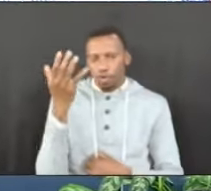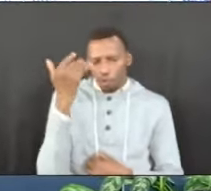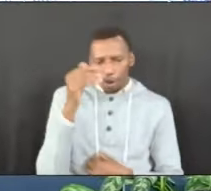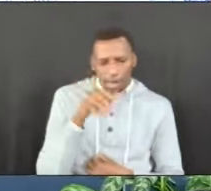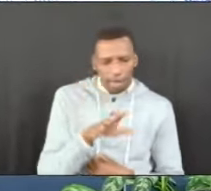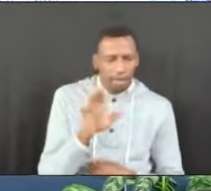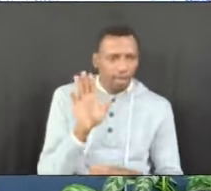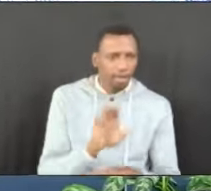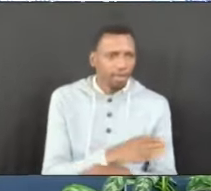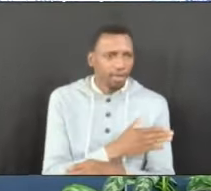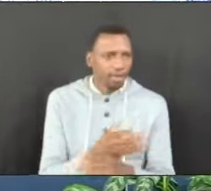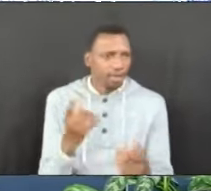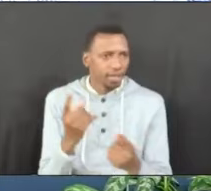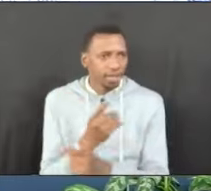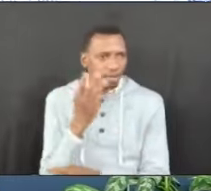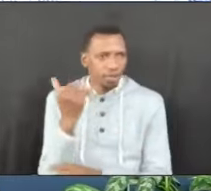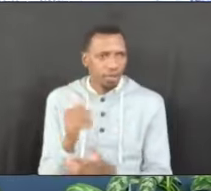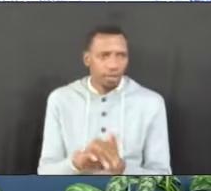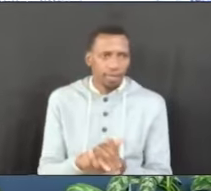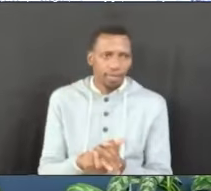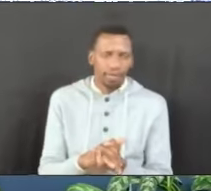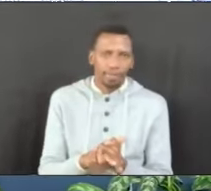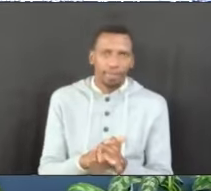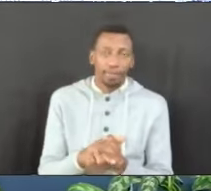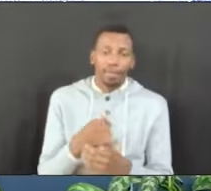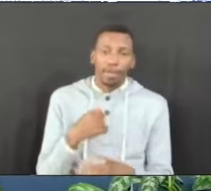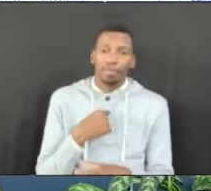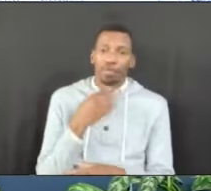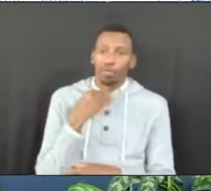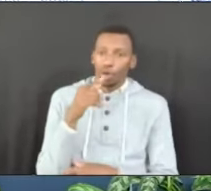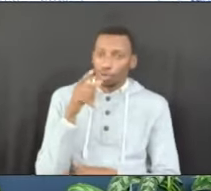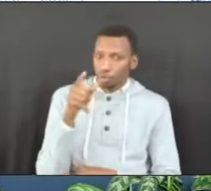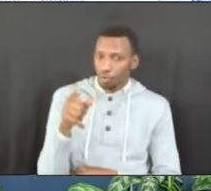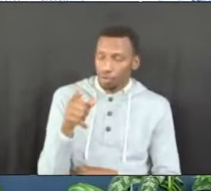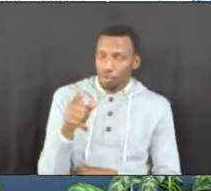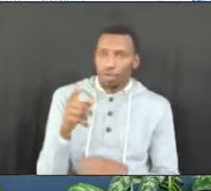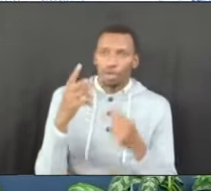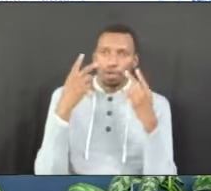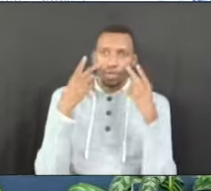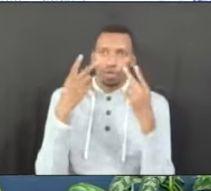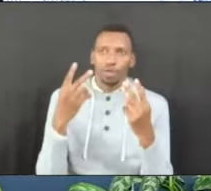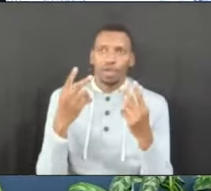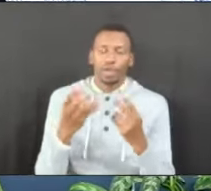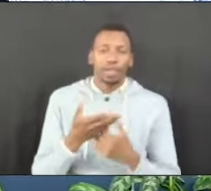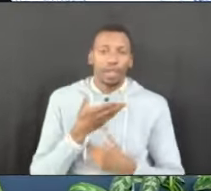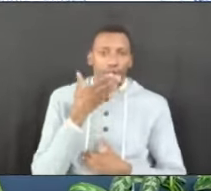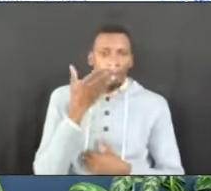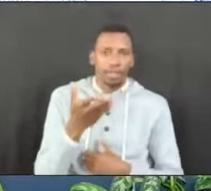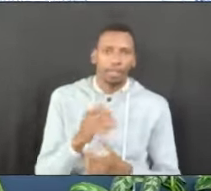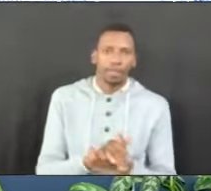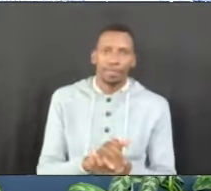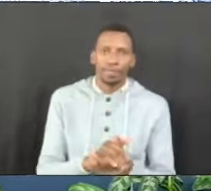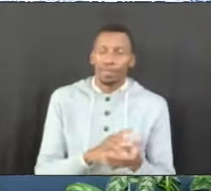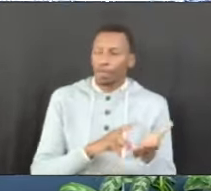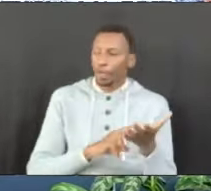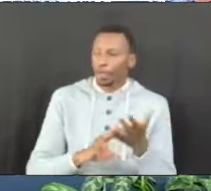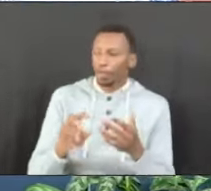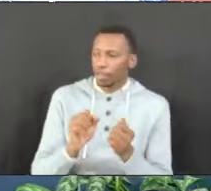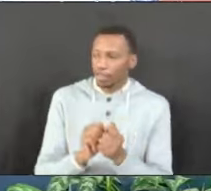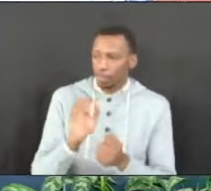singing different? I would like you to look at the response from verse 14.